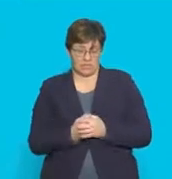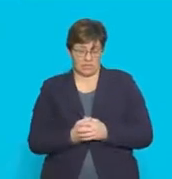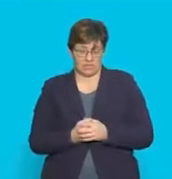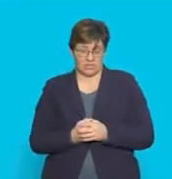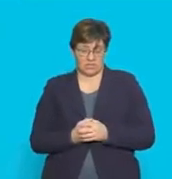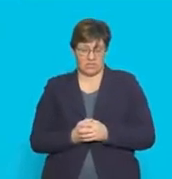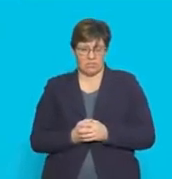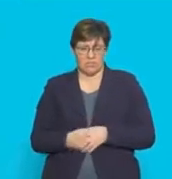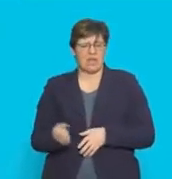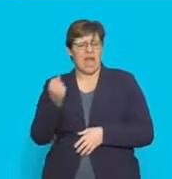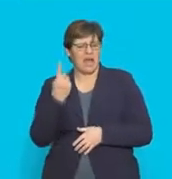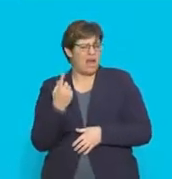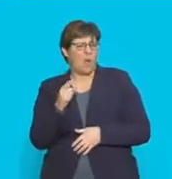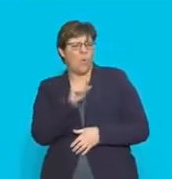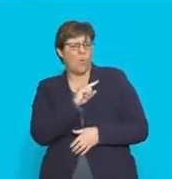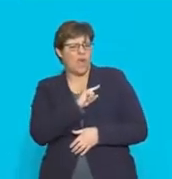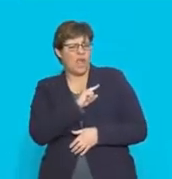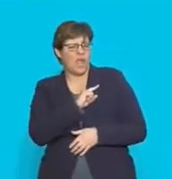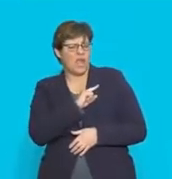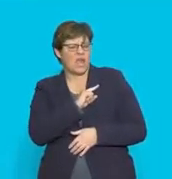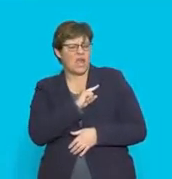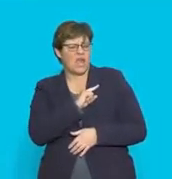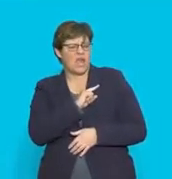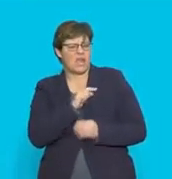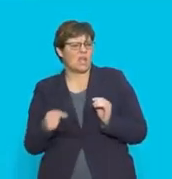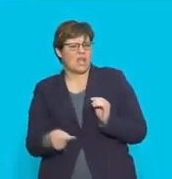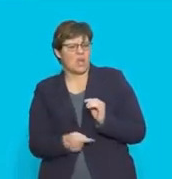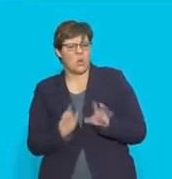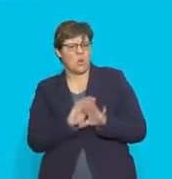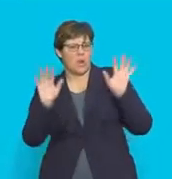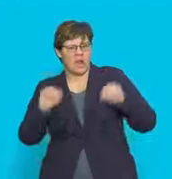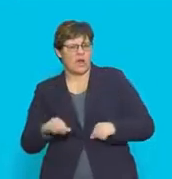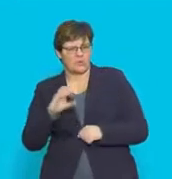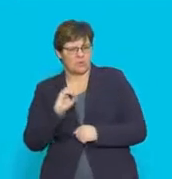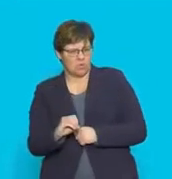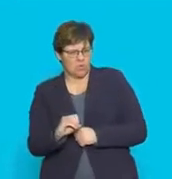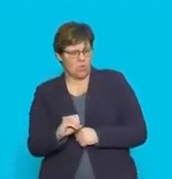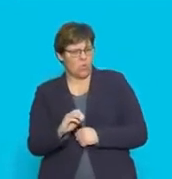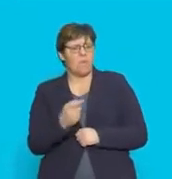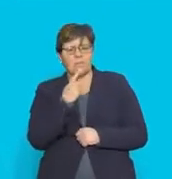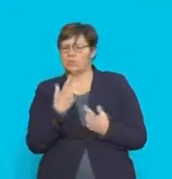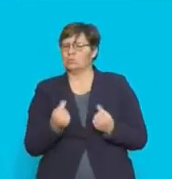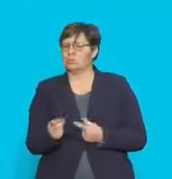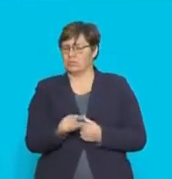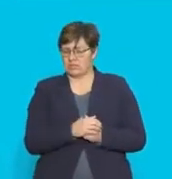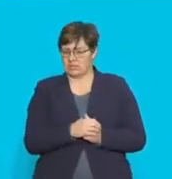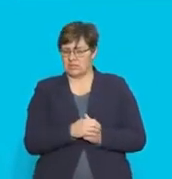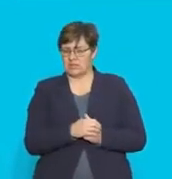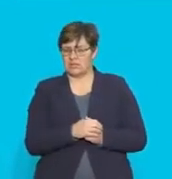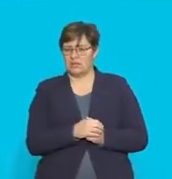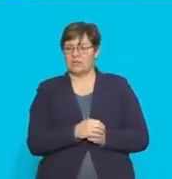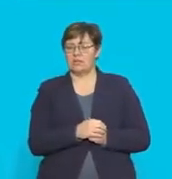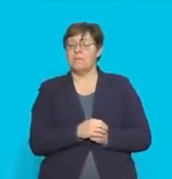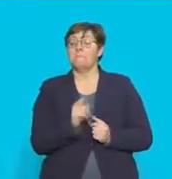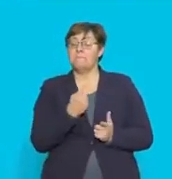is our denominator not allowed to be 0? What does that do for us? As I'm saying that, I want you to press